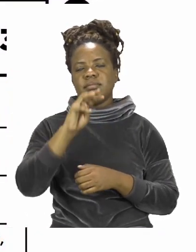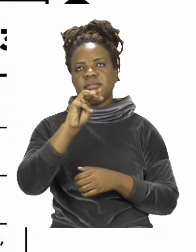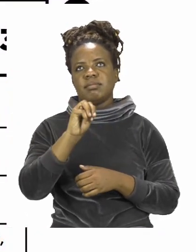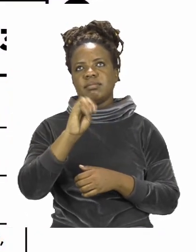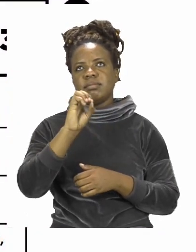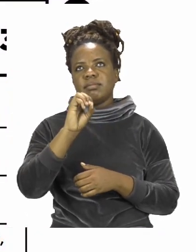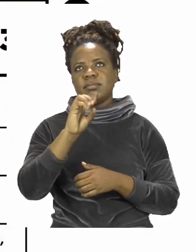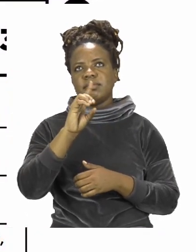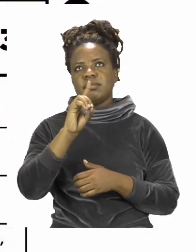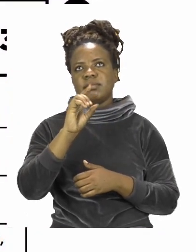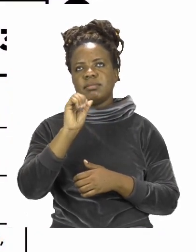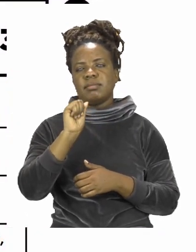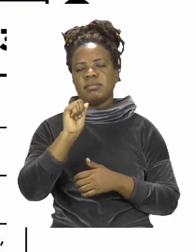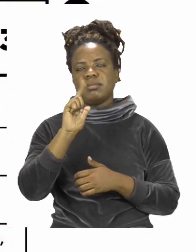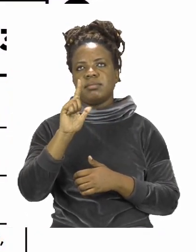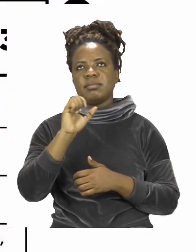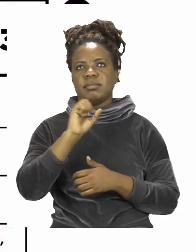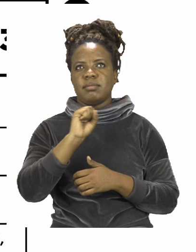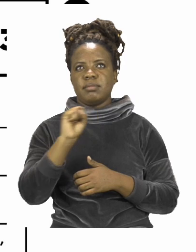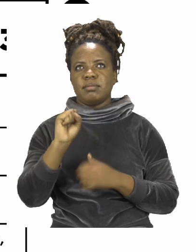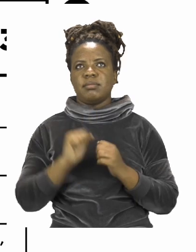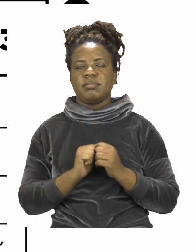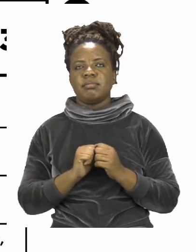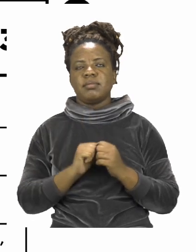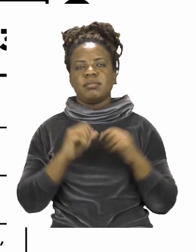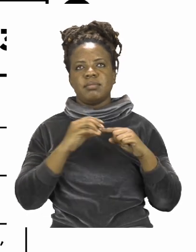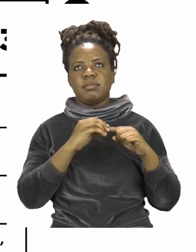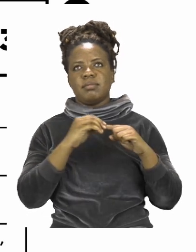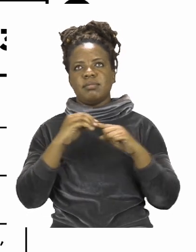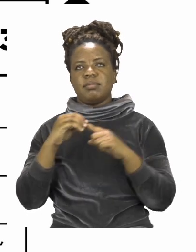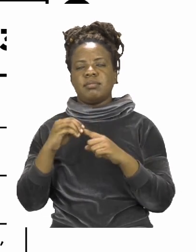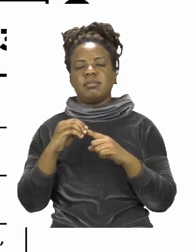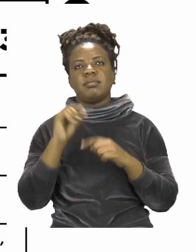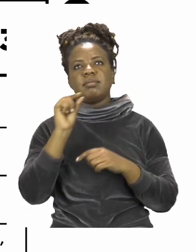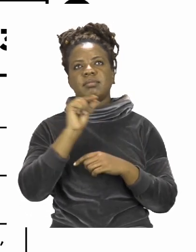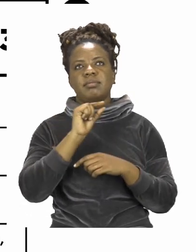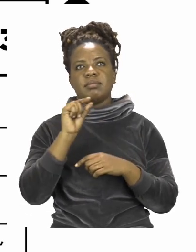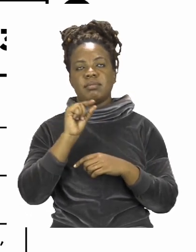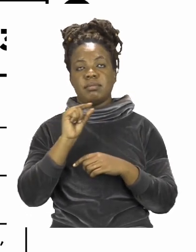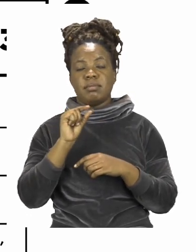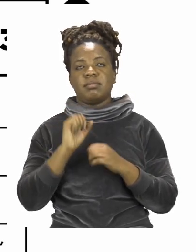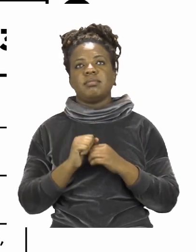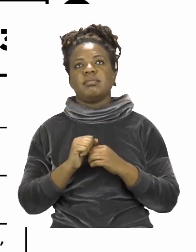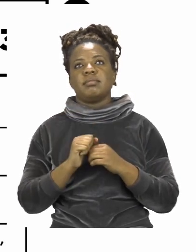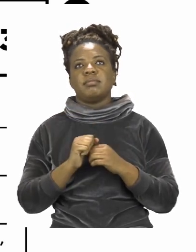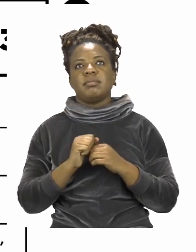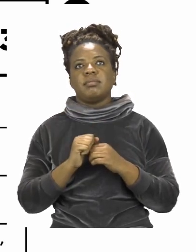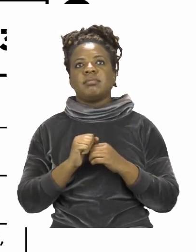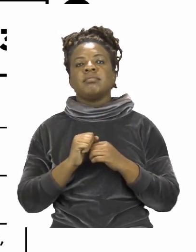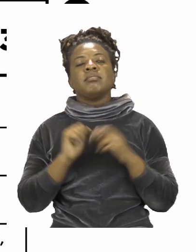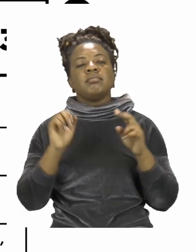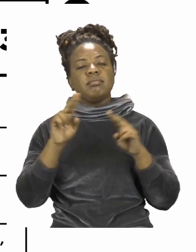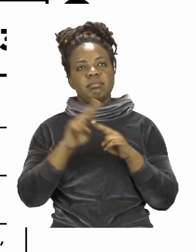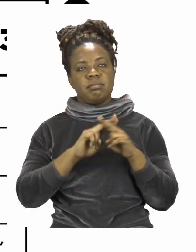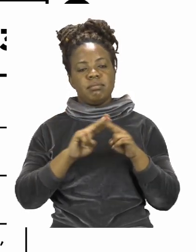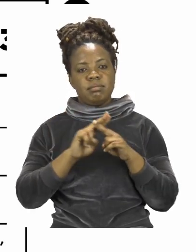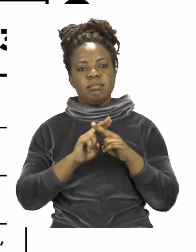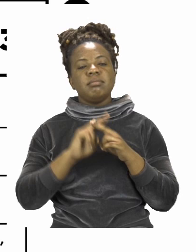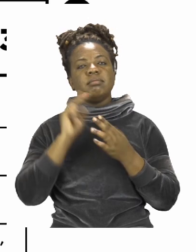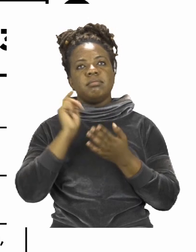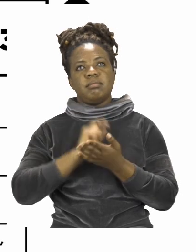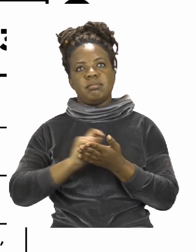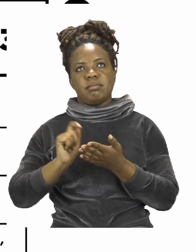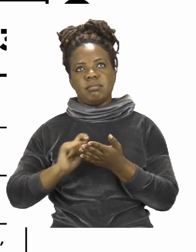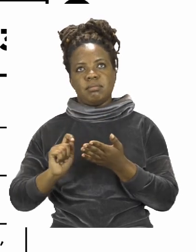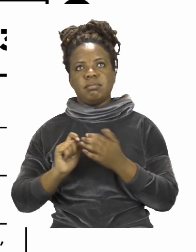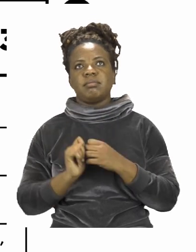modals. Now, modals are special words we use in sentences, even when we speak. The modals that we're going